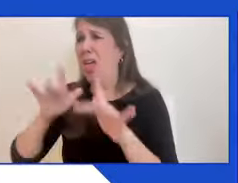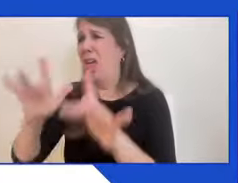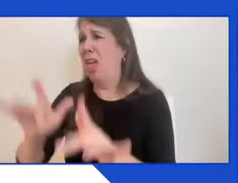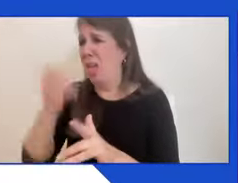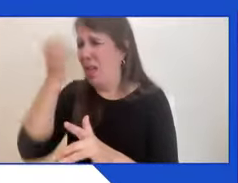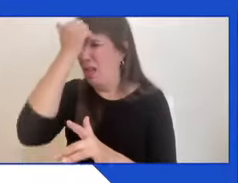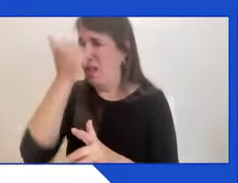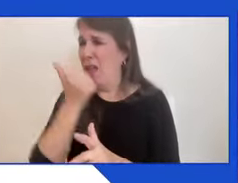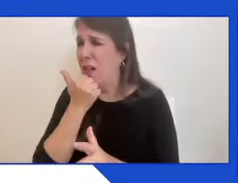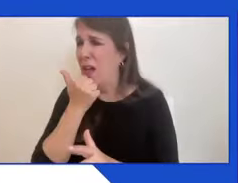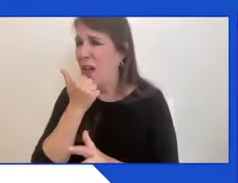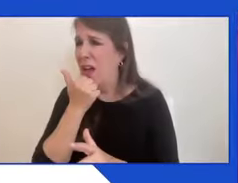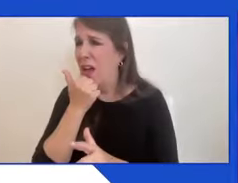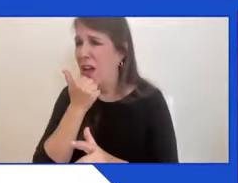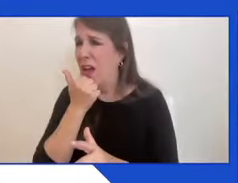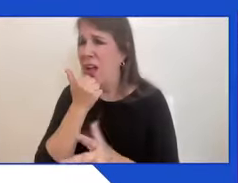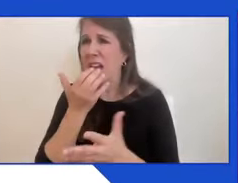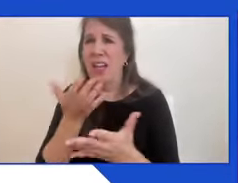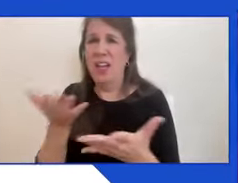unfathomable.